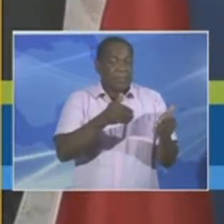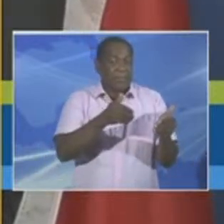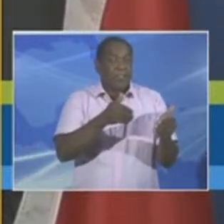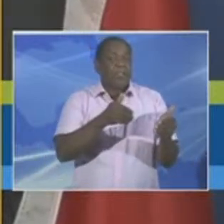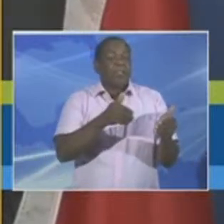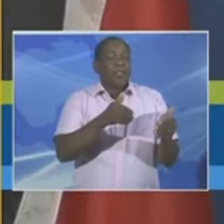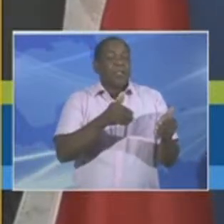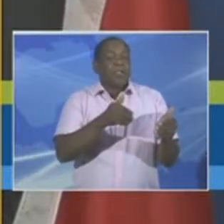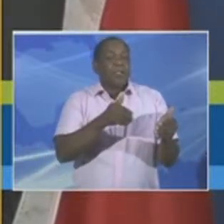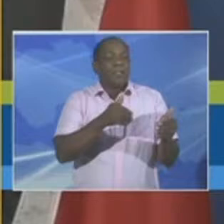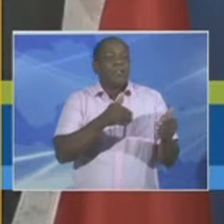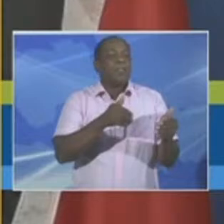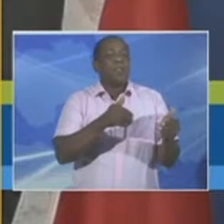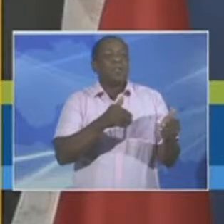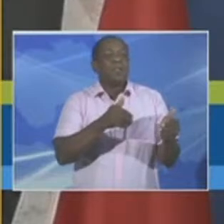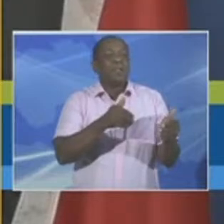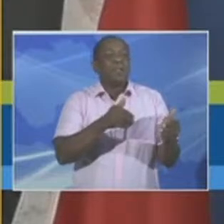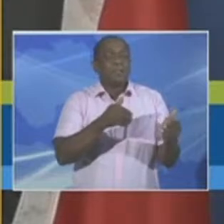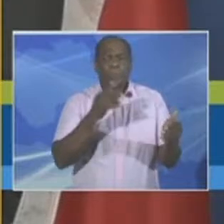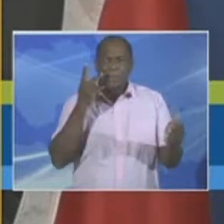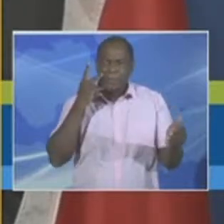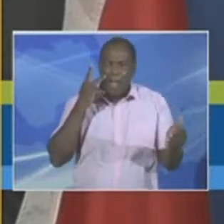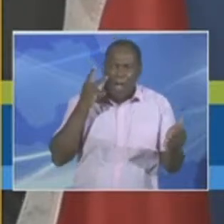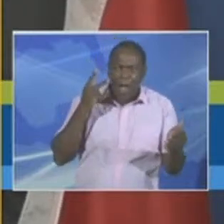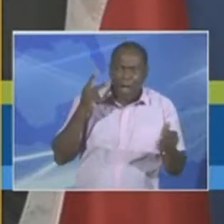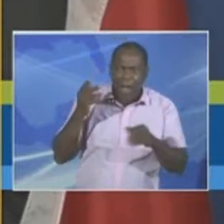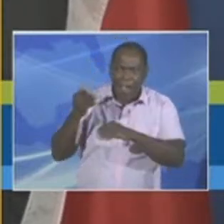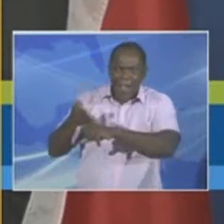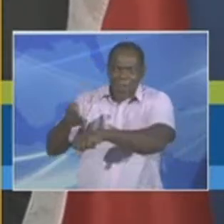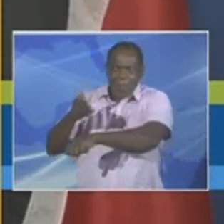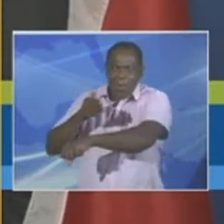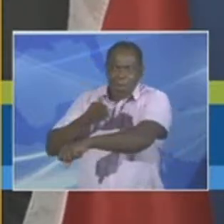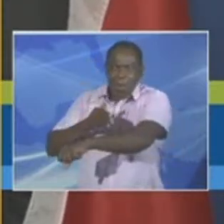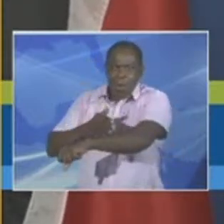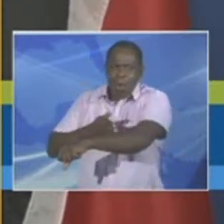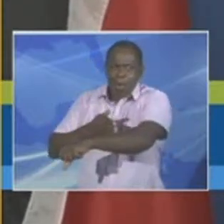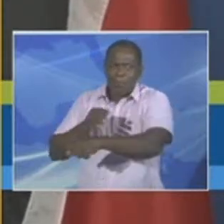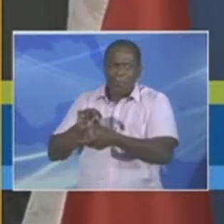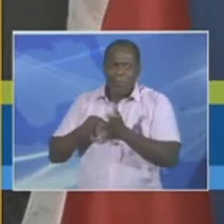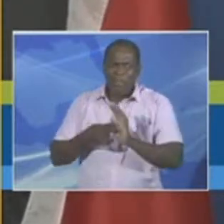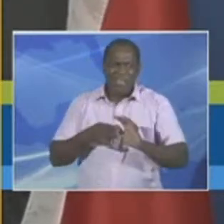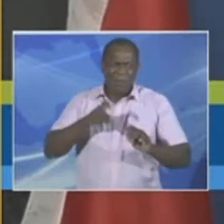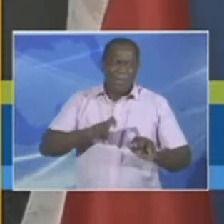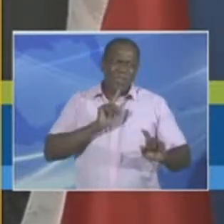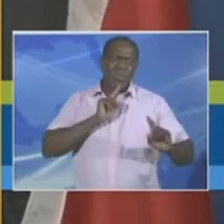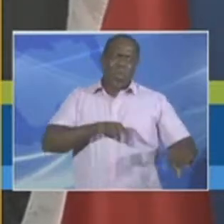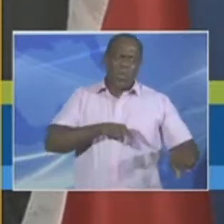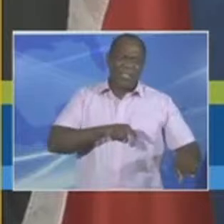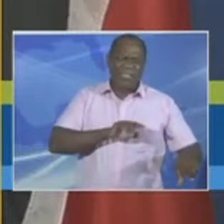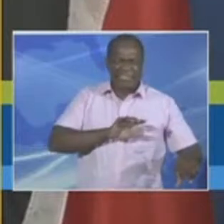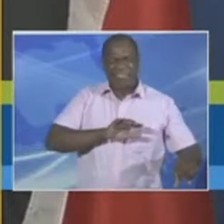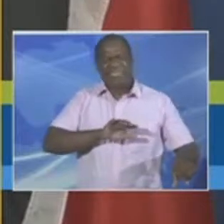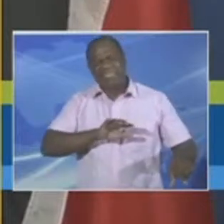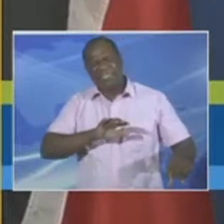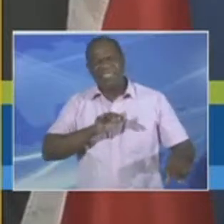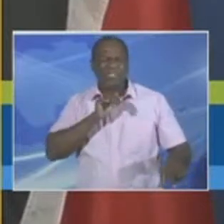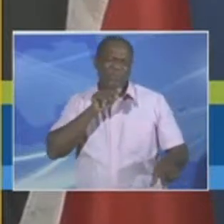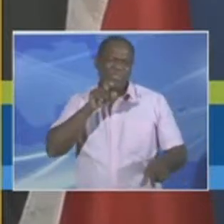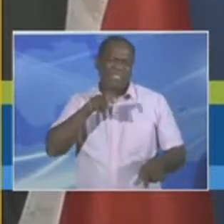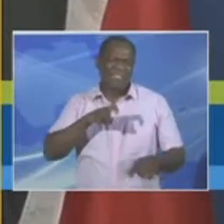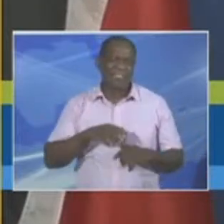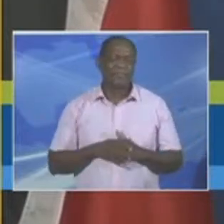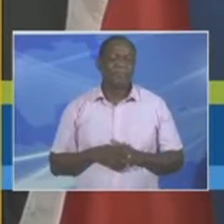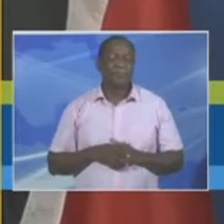things. By late January, what we were seeing was a reduction in the